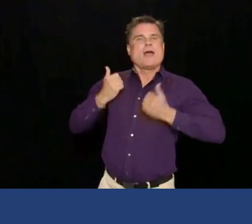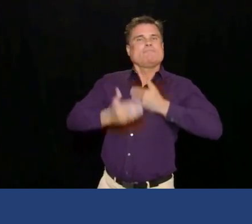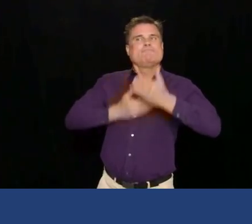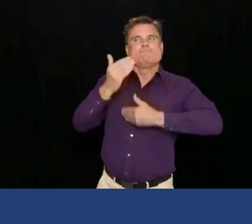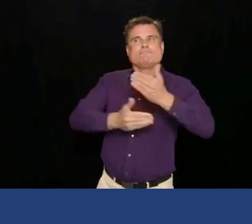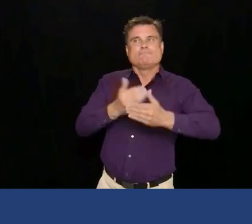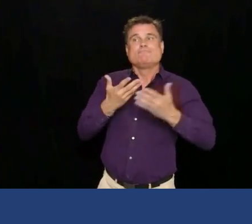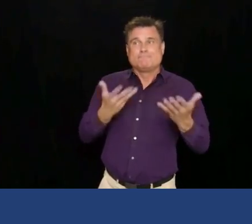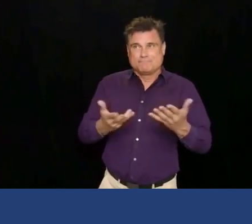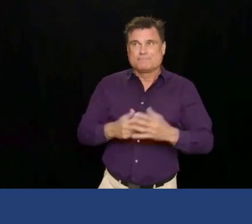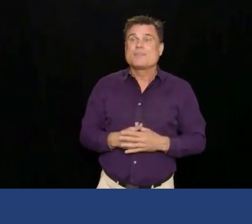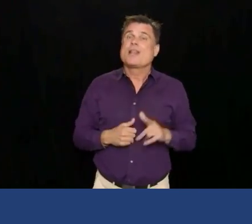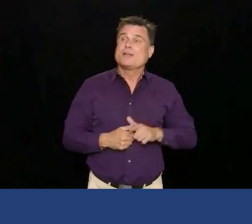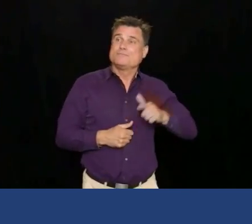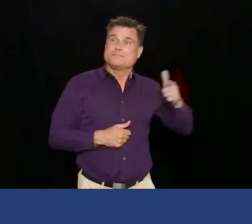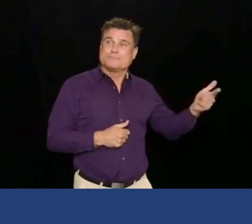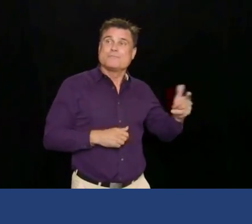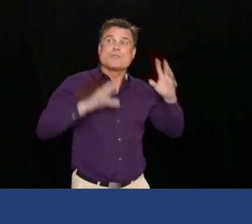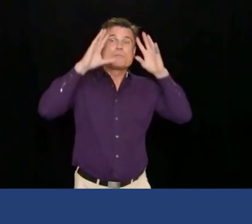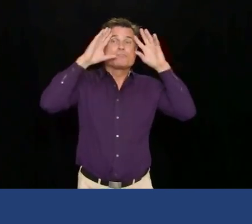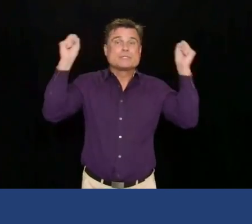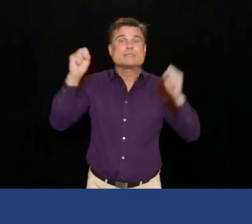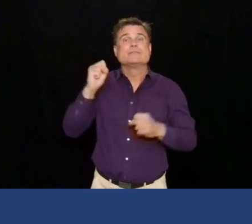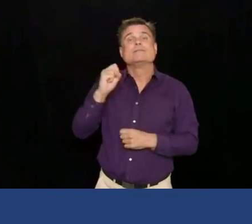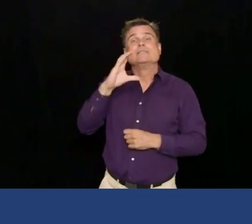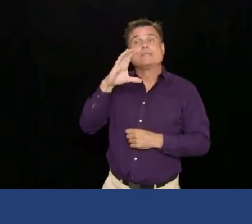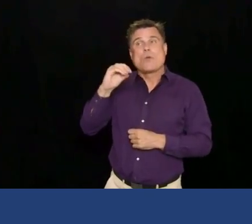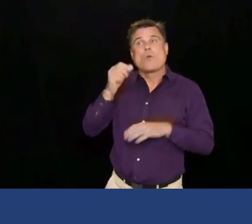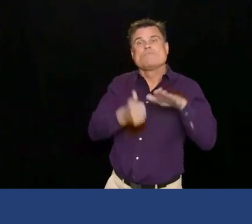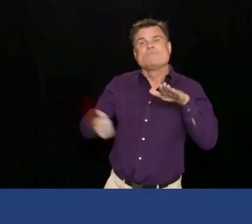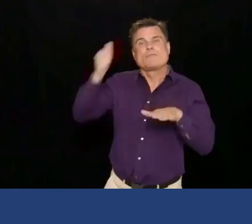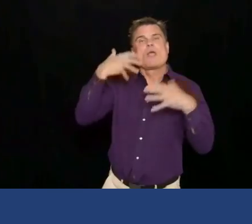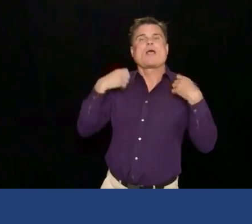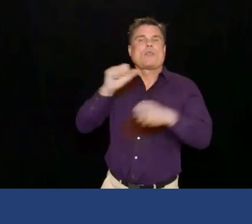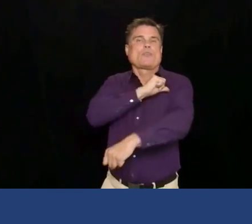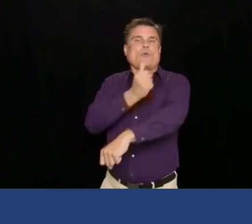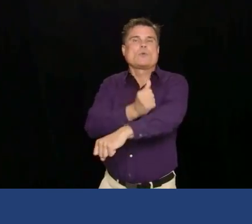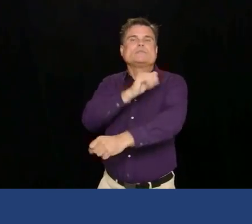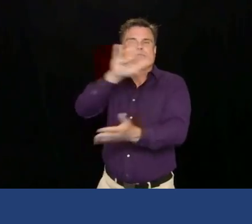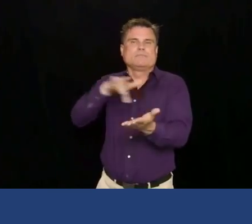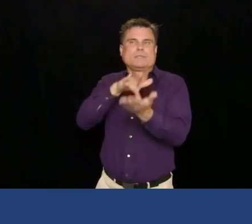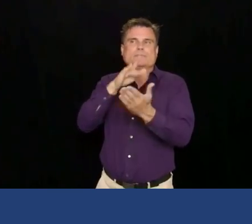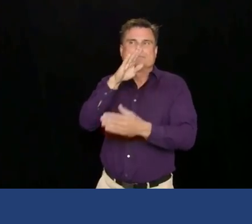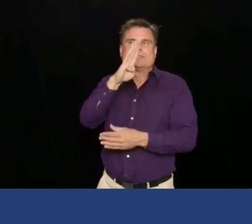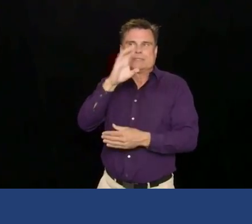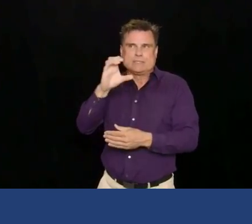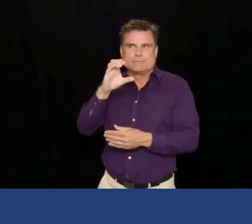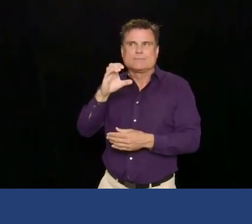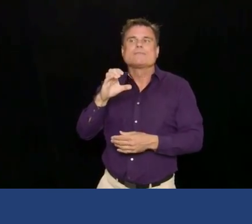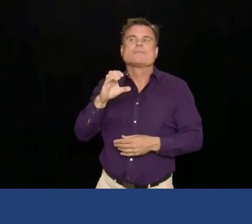to introduce next speaker, President and CEO of the Interior Health Authority, Susan Brown.